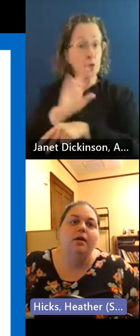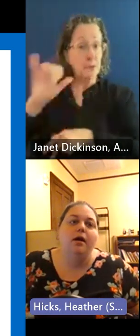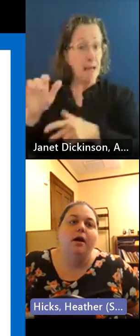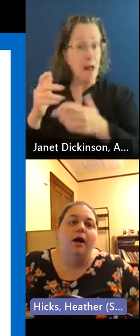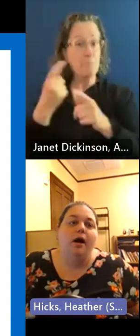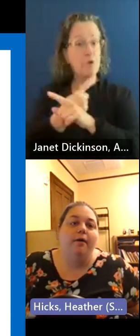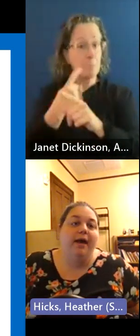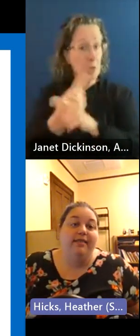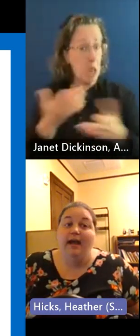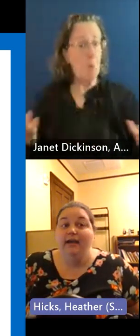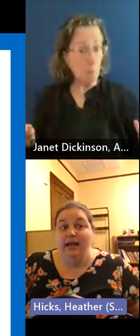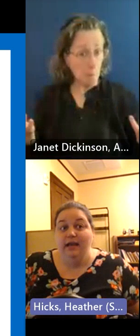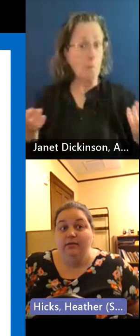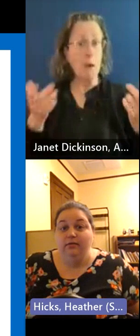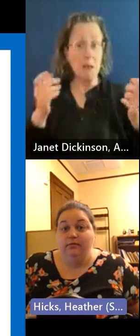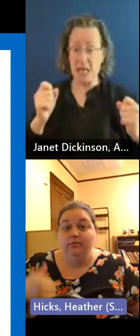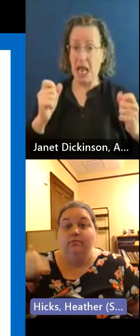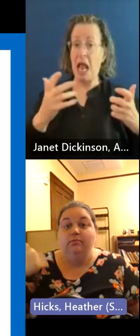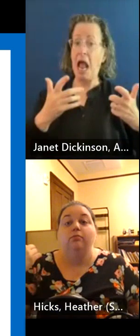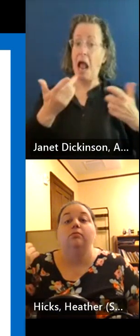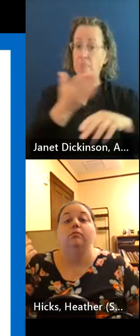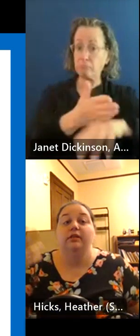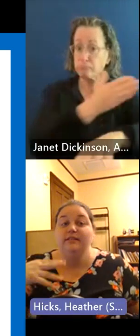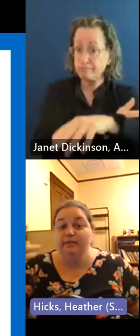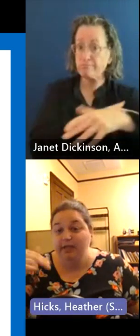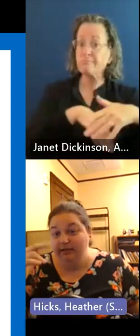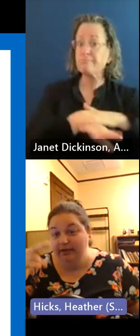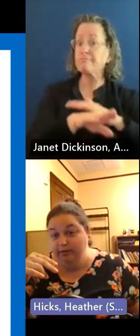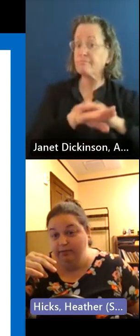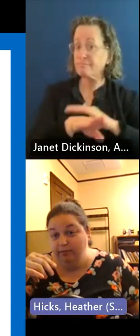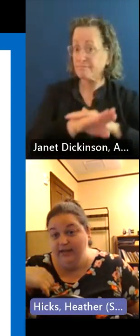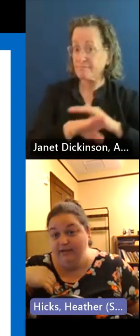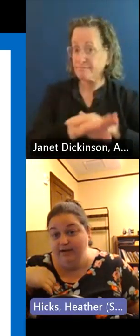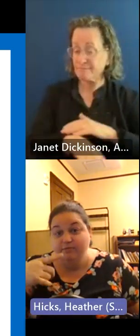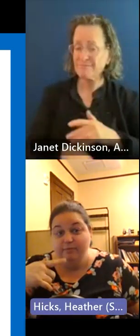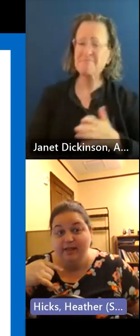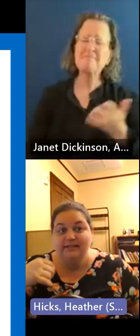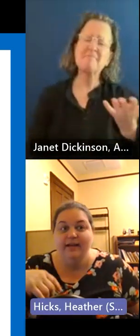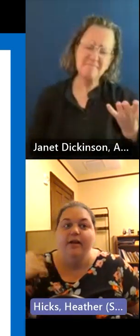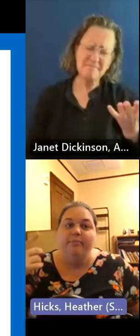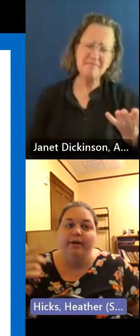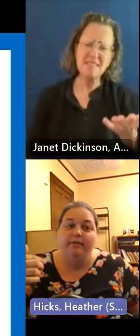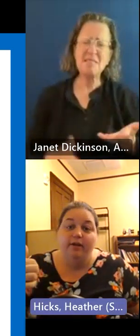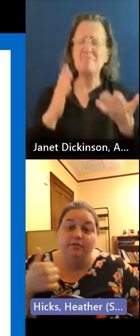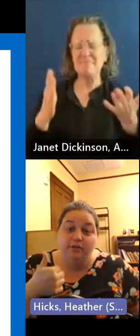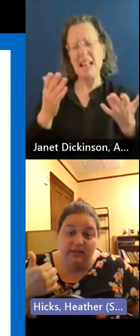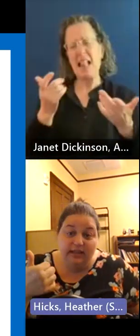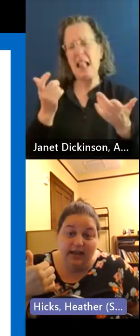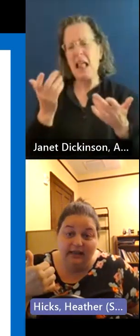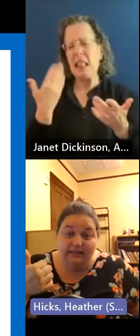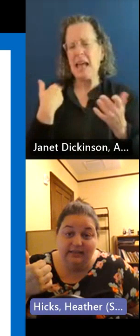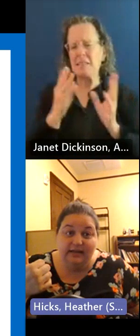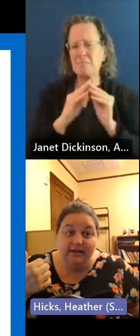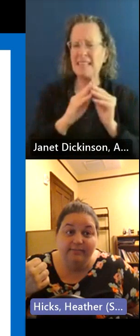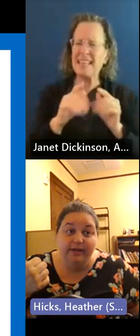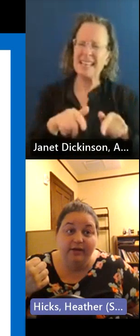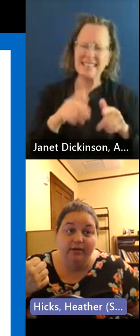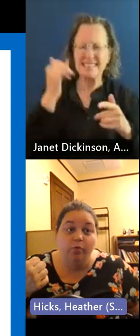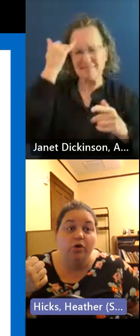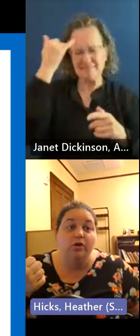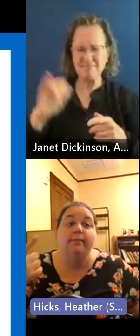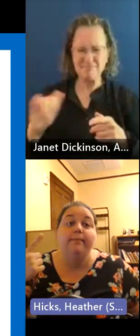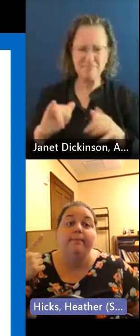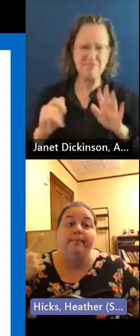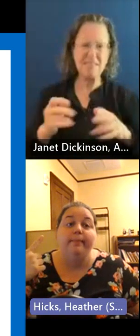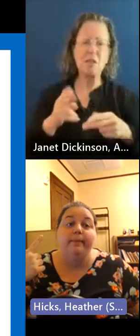accessible. And that, again, this is going to be a little bit of a reiteration from last slide, but involves using the headings and styles embedded